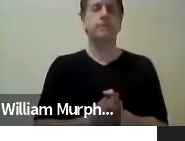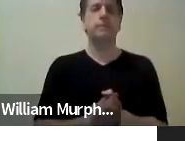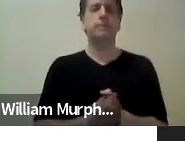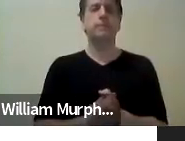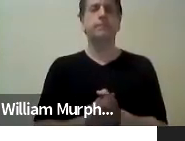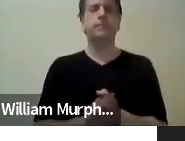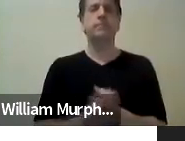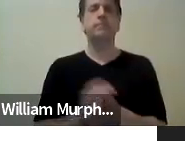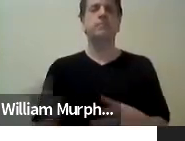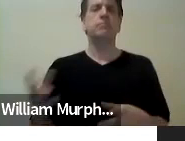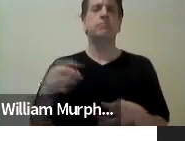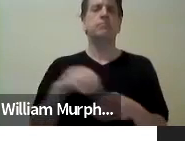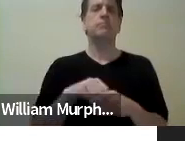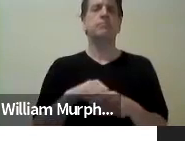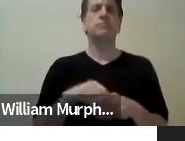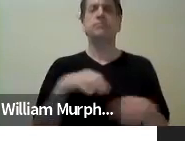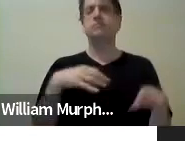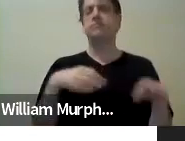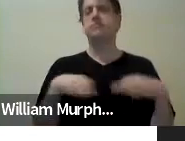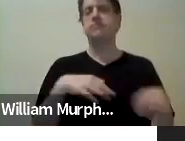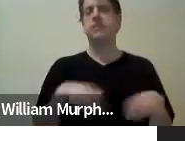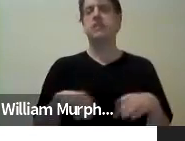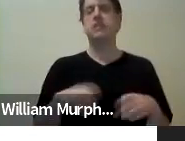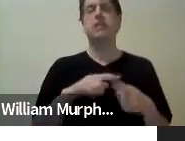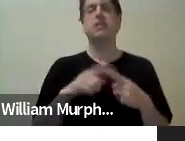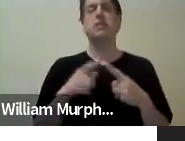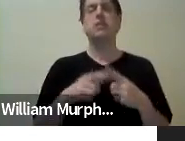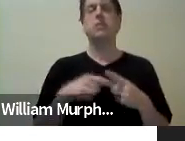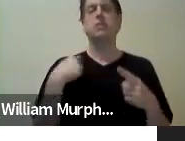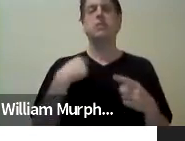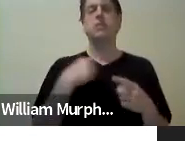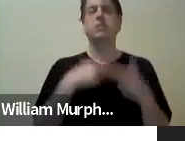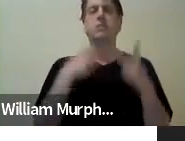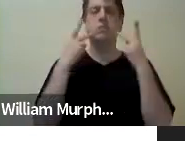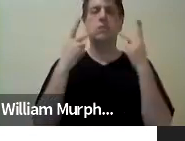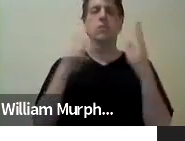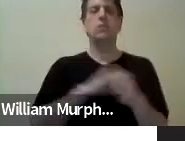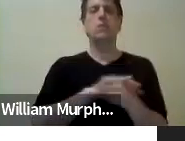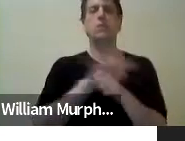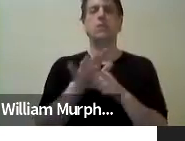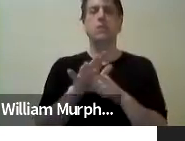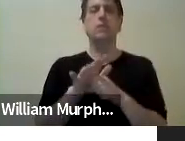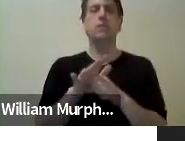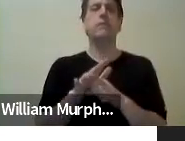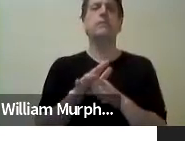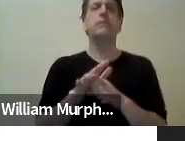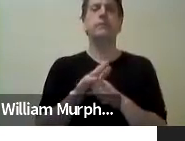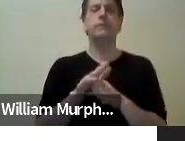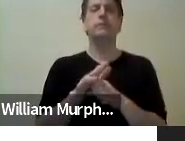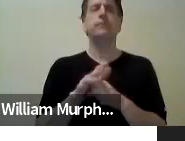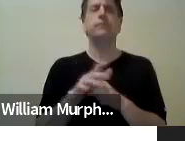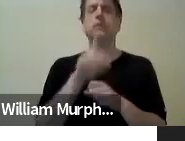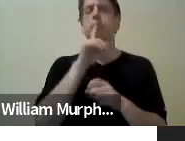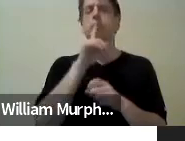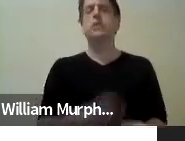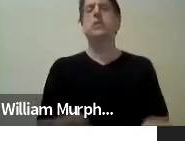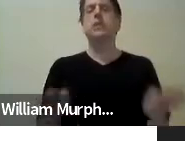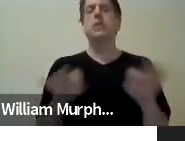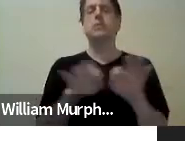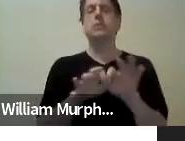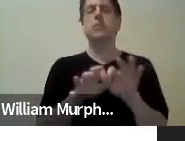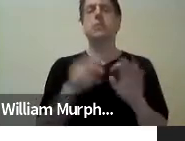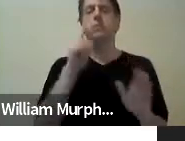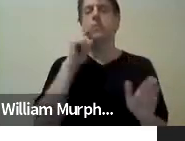and explain is that when we are looking at COVID-19, it's very important to